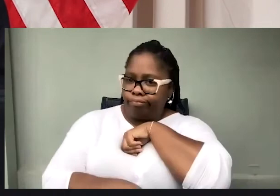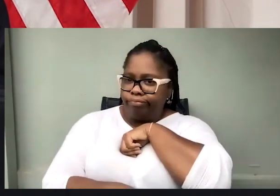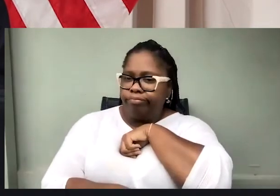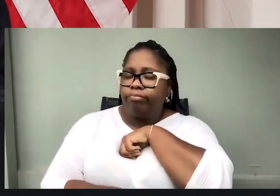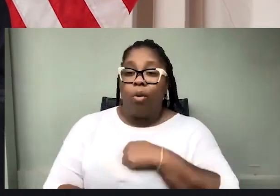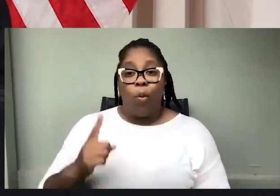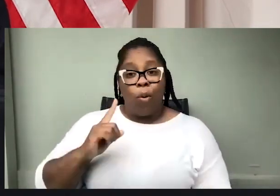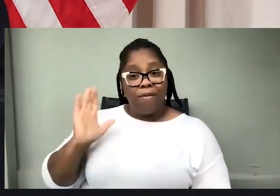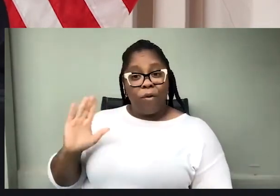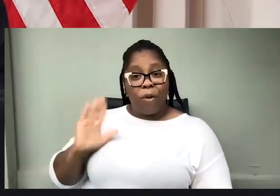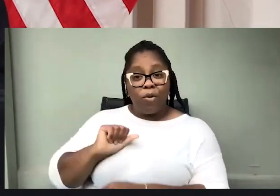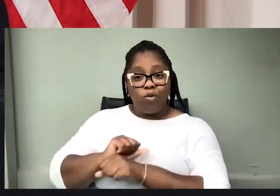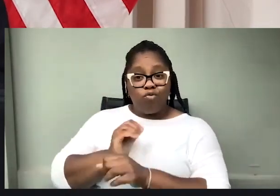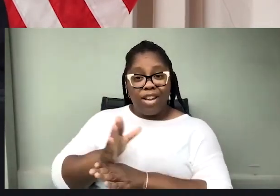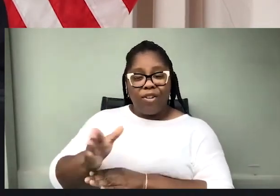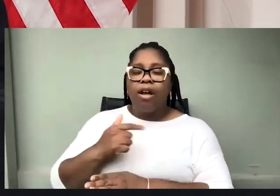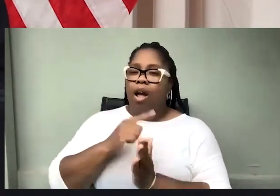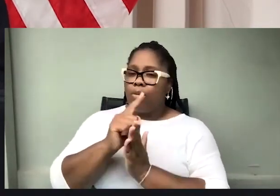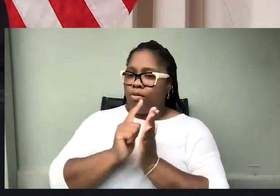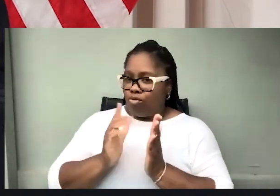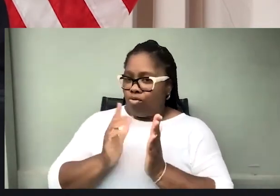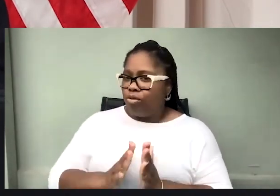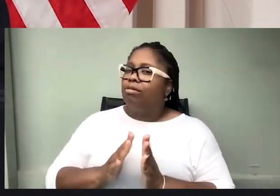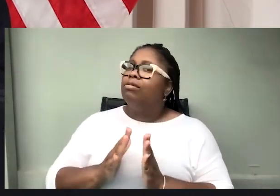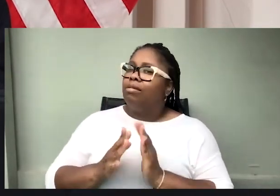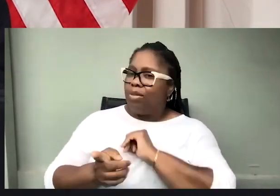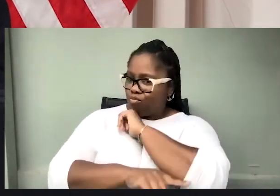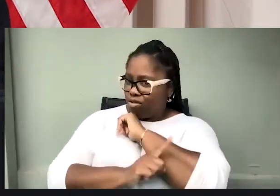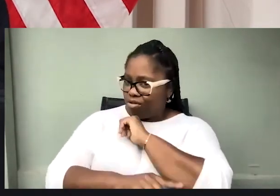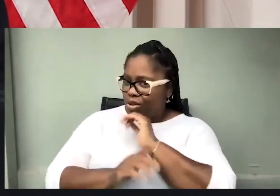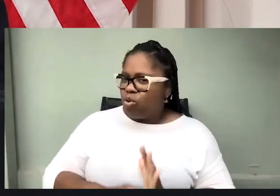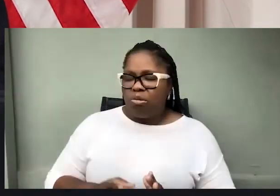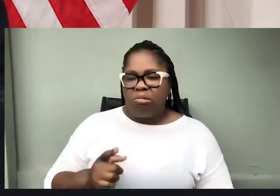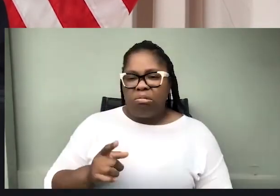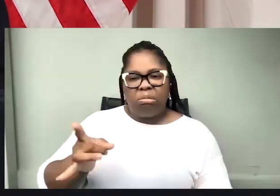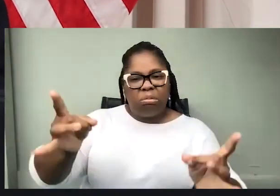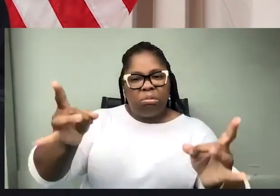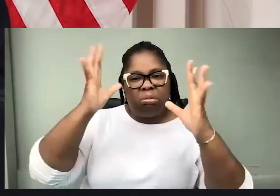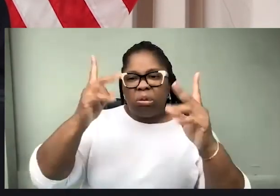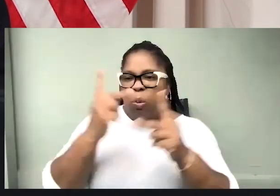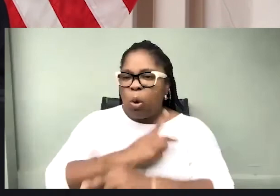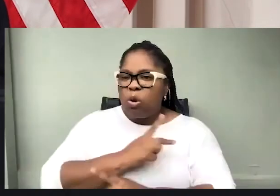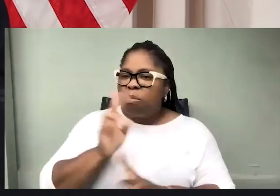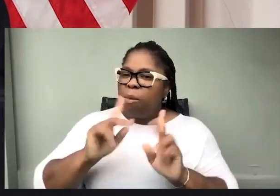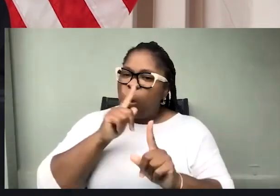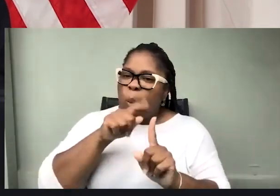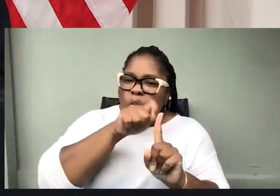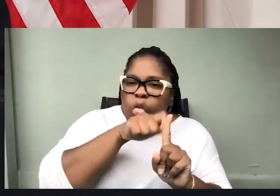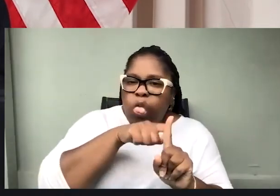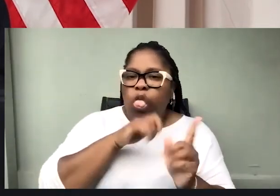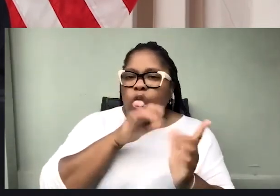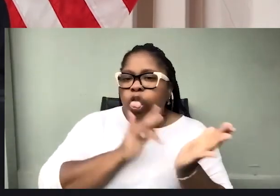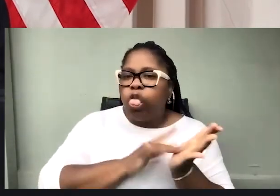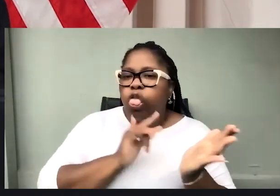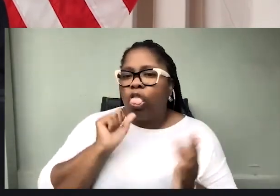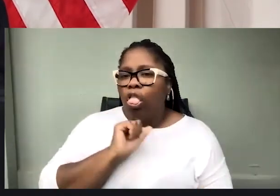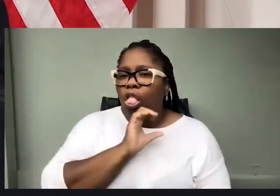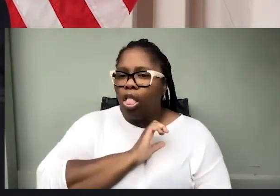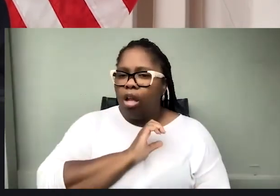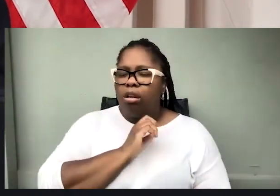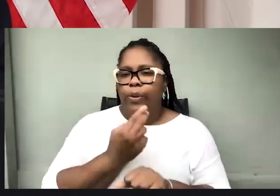former careers, I was a prosecutor, and I find it to be most despicable those who prey upon seniors